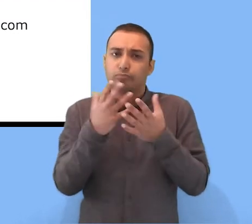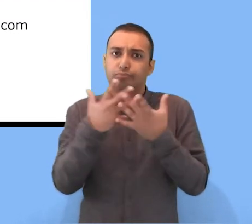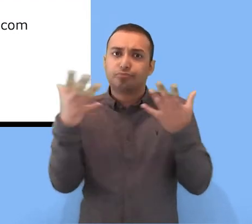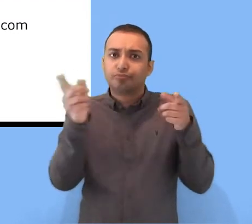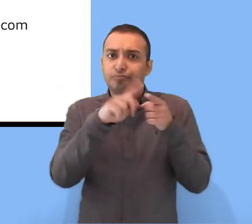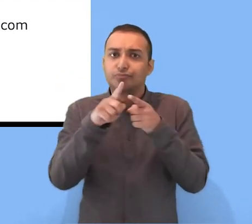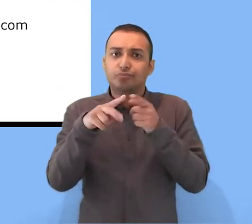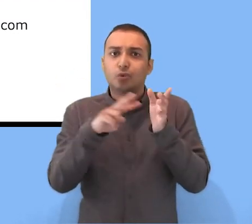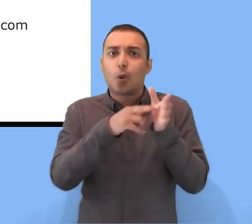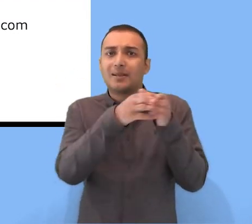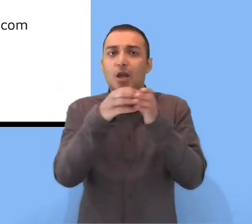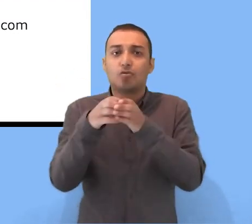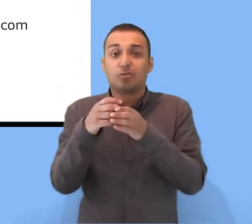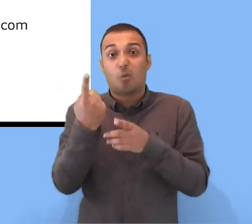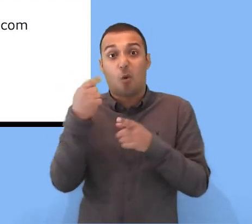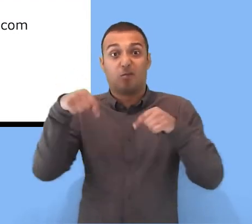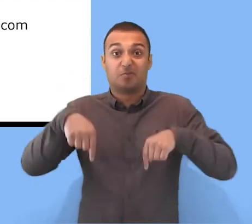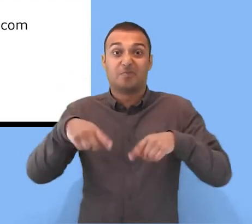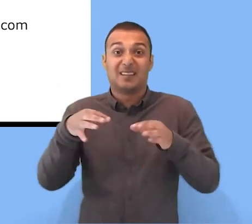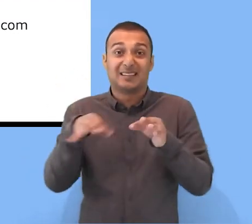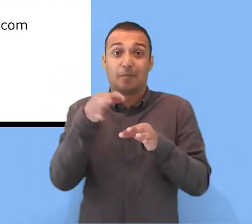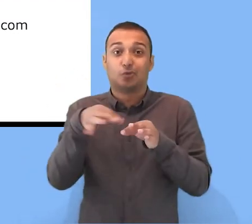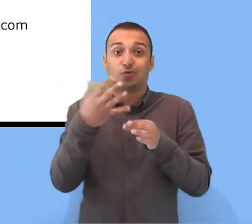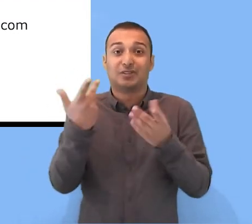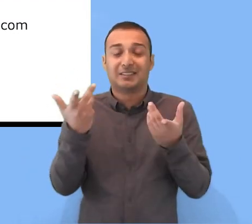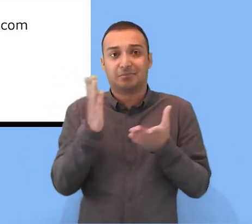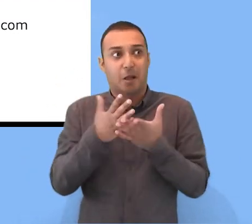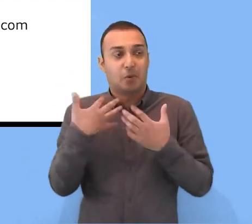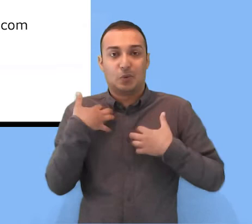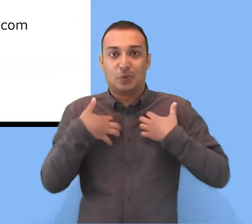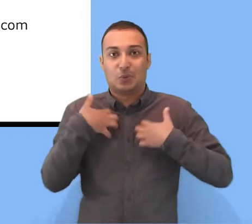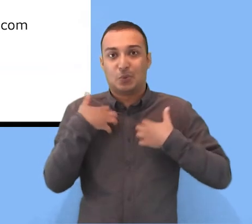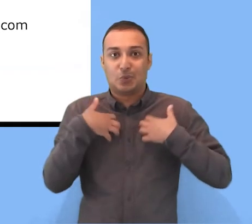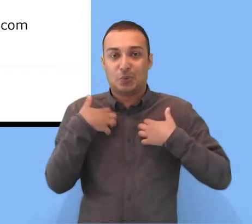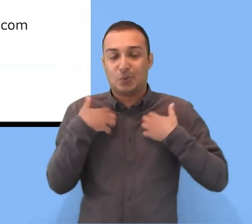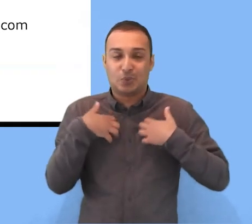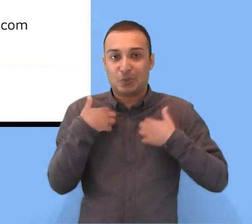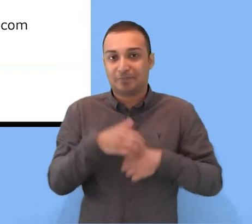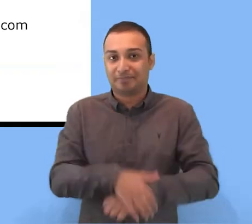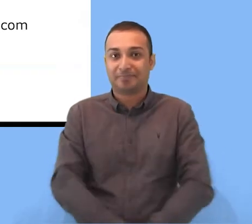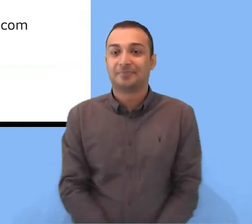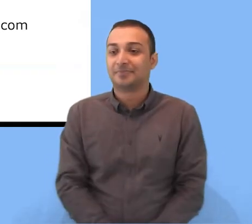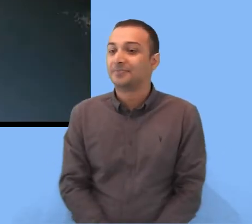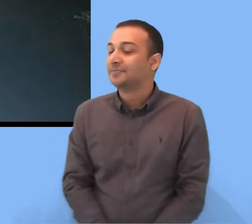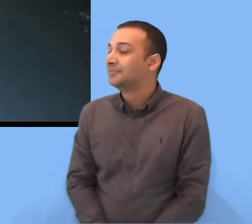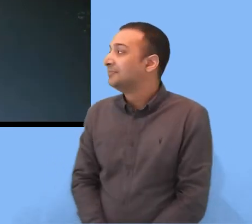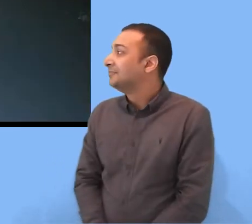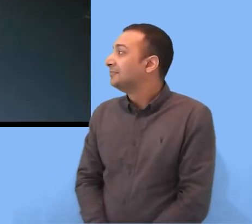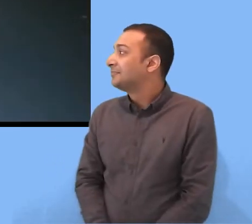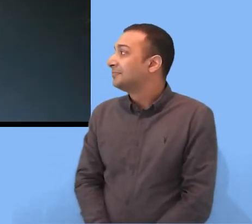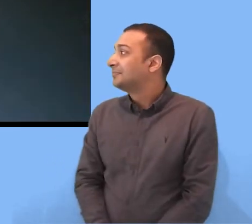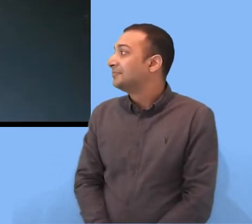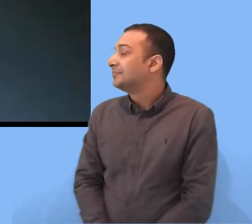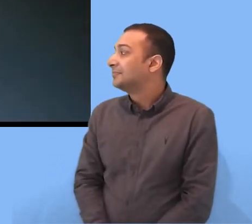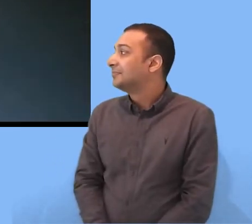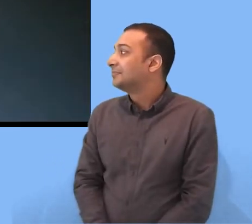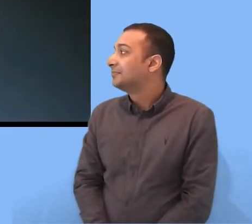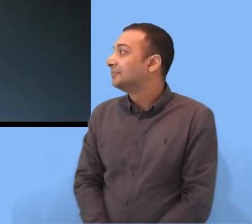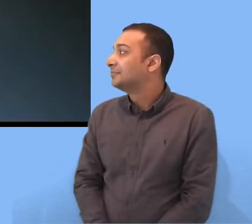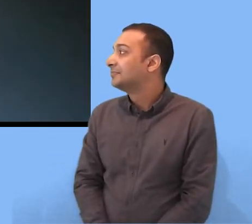which obviously is a Tapestry that we're really excited to be presenting this conference together with.